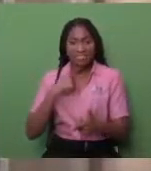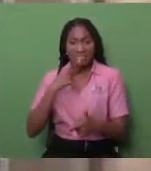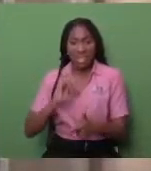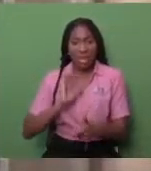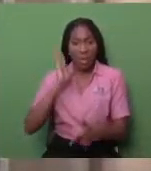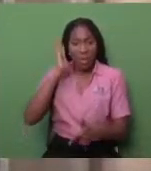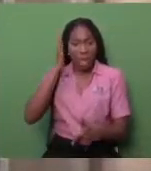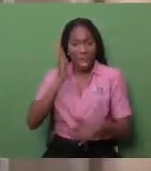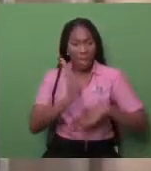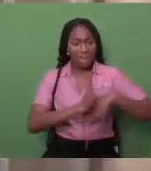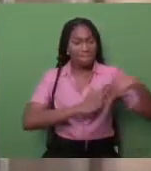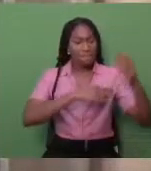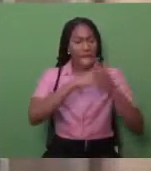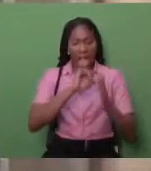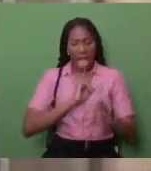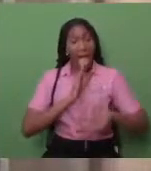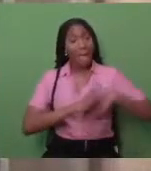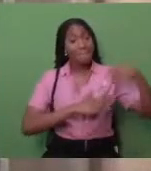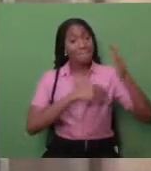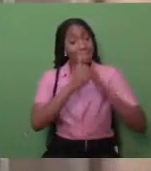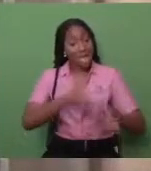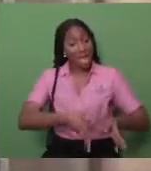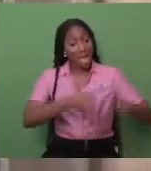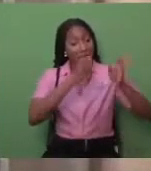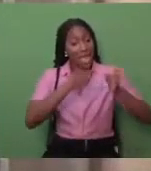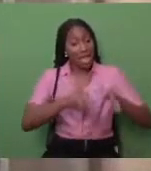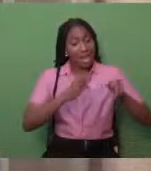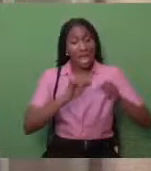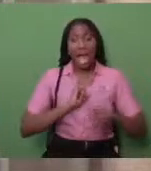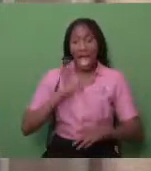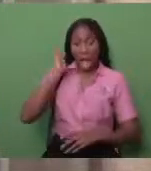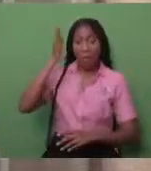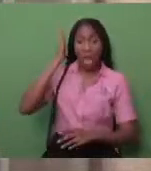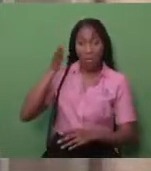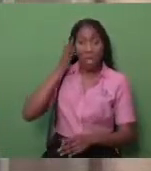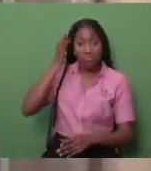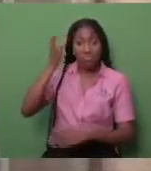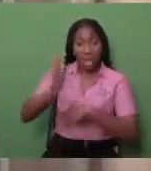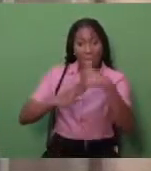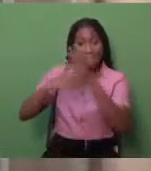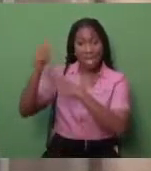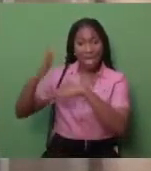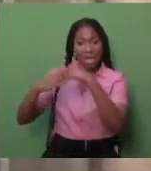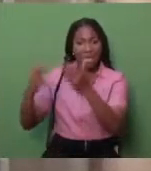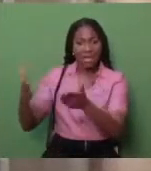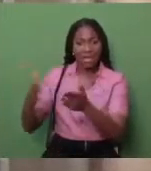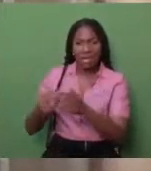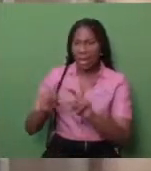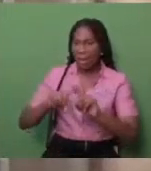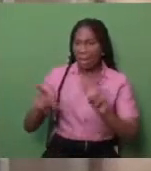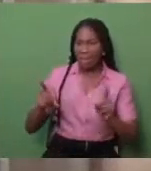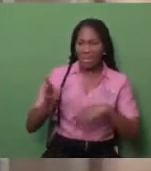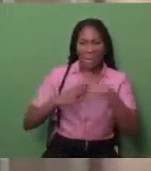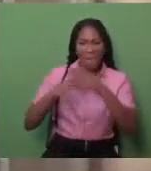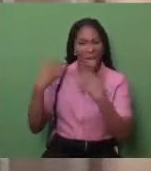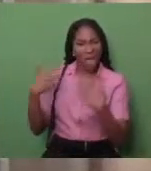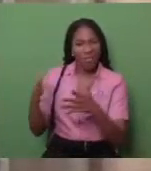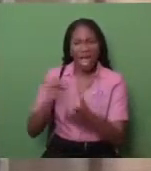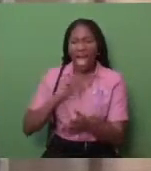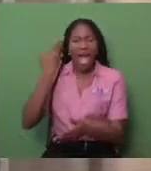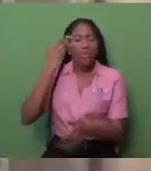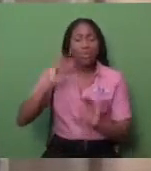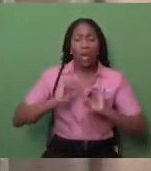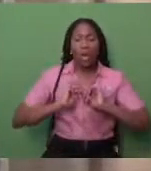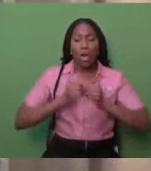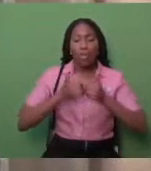build. They're claiming that they're going to build things that are already built. And I don't know how the opening